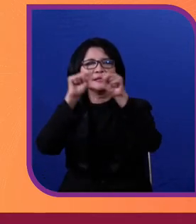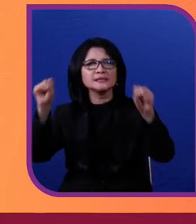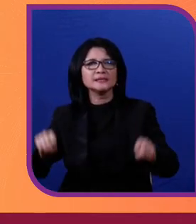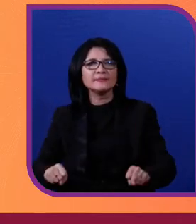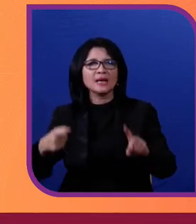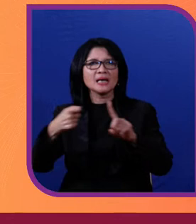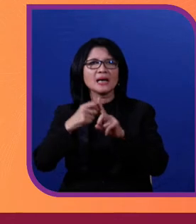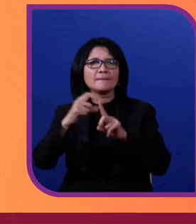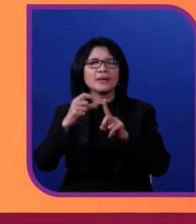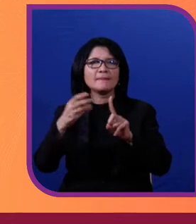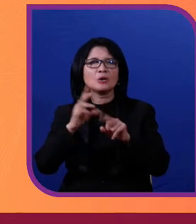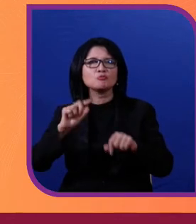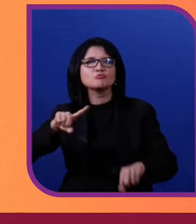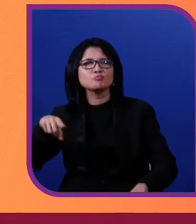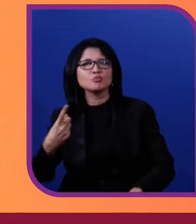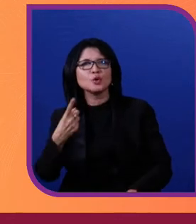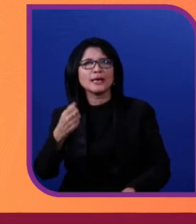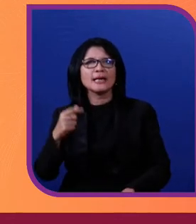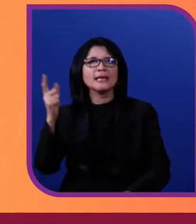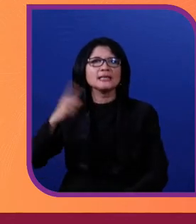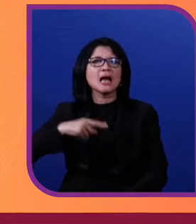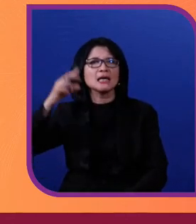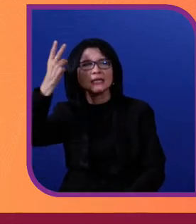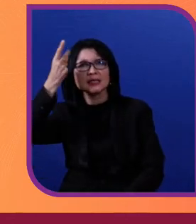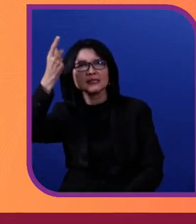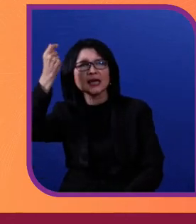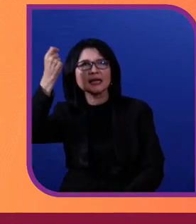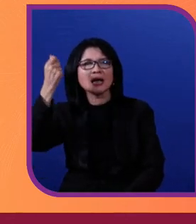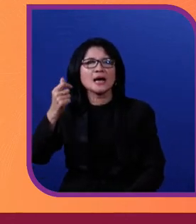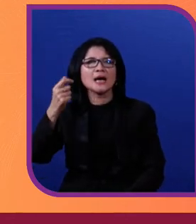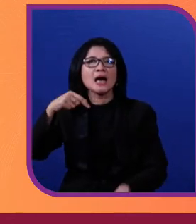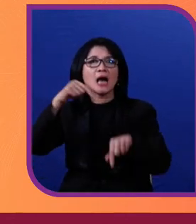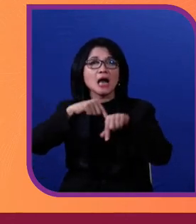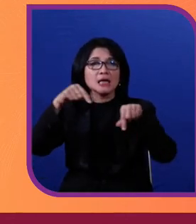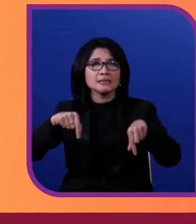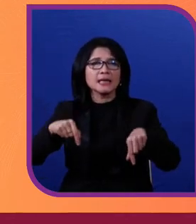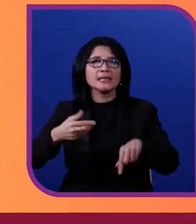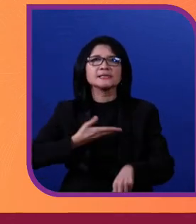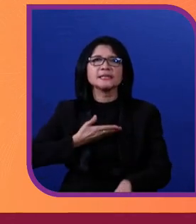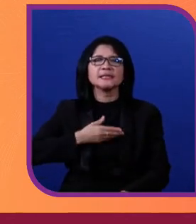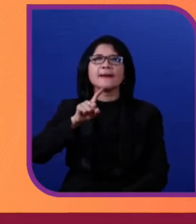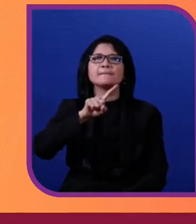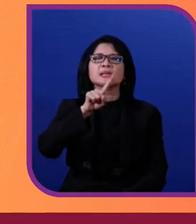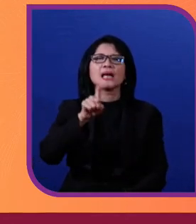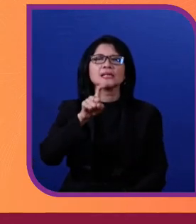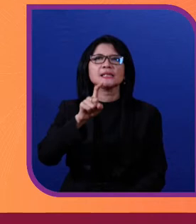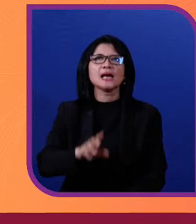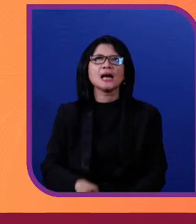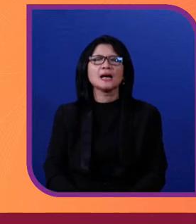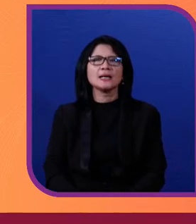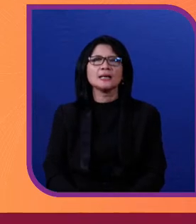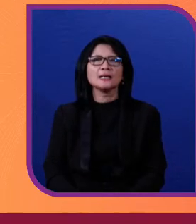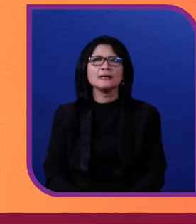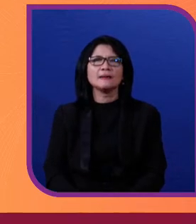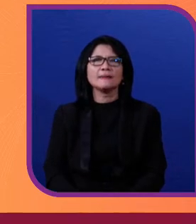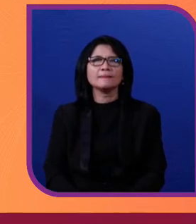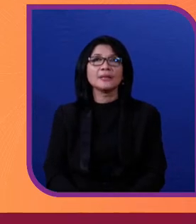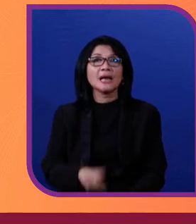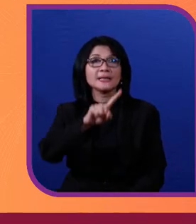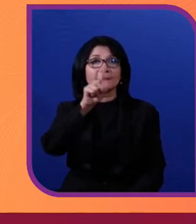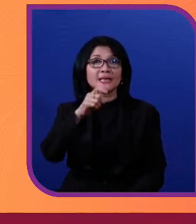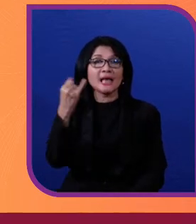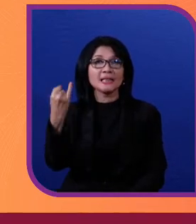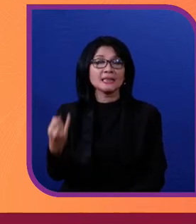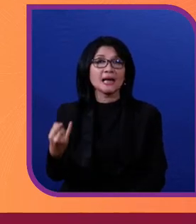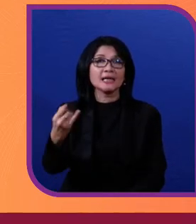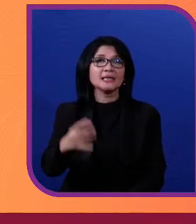so I like to as the last question three tell us description discussion away like to